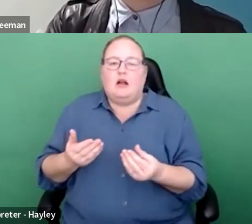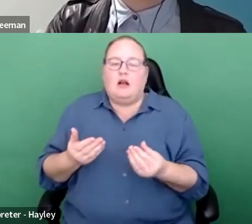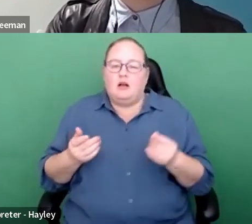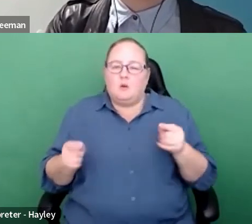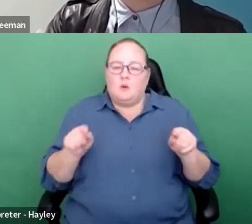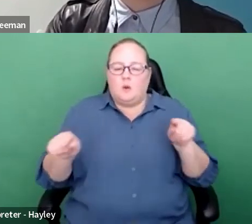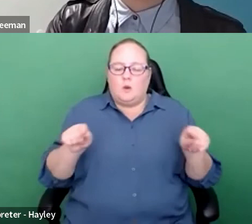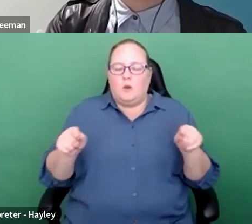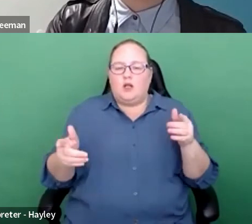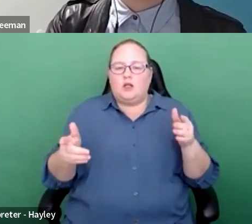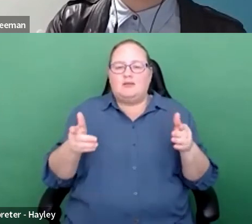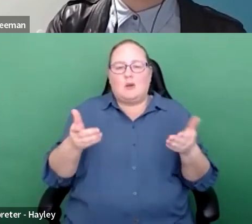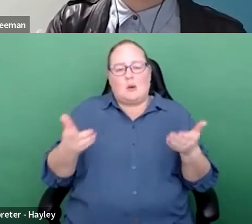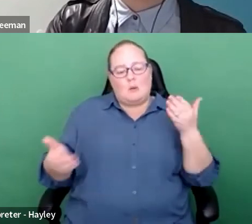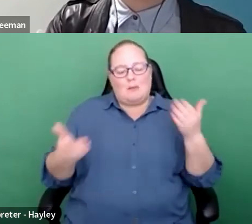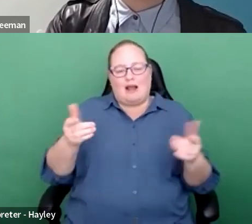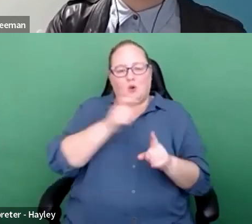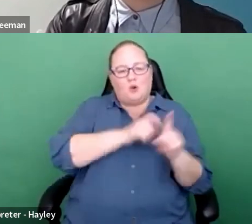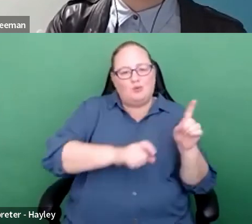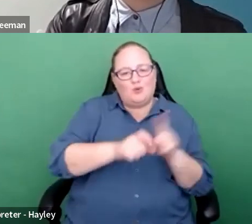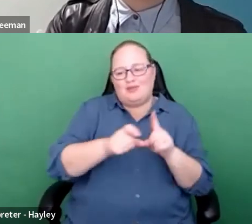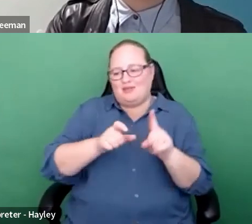ways of comparing the two sides.